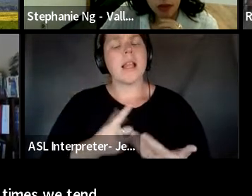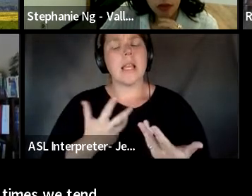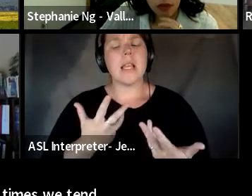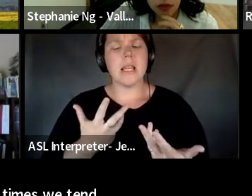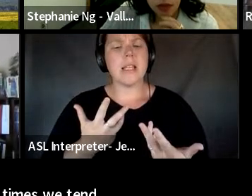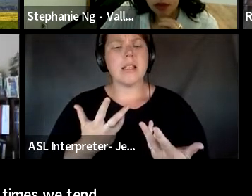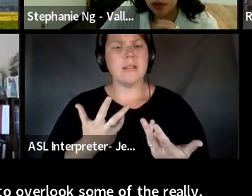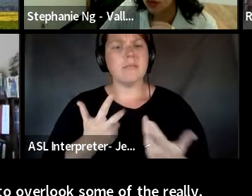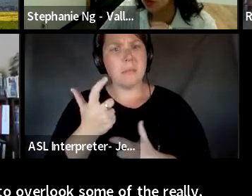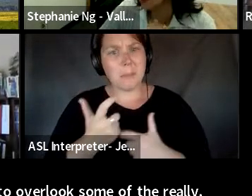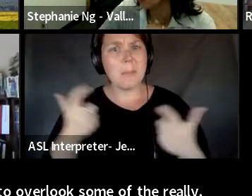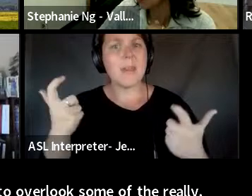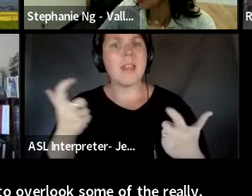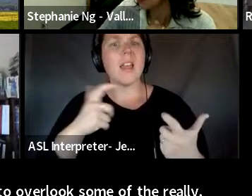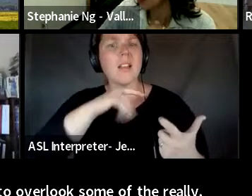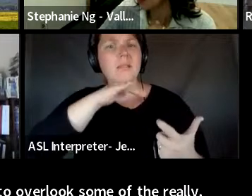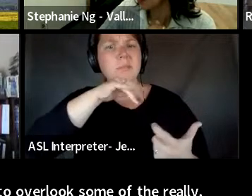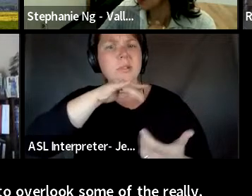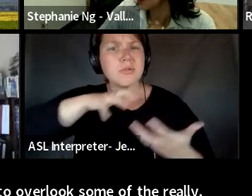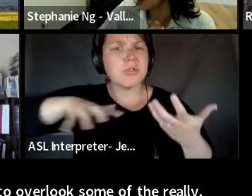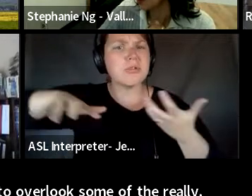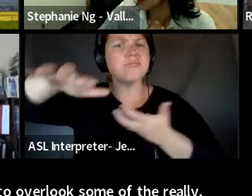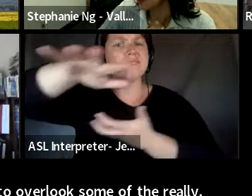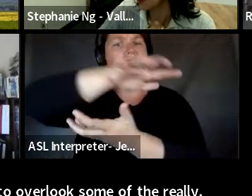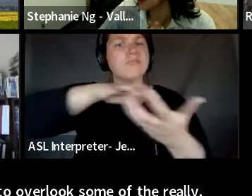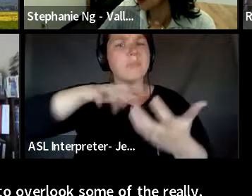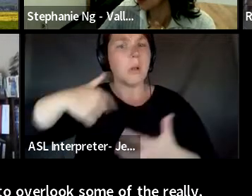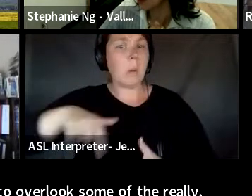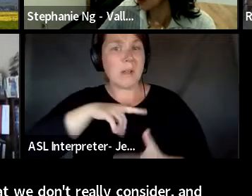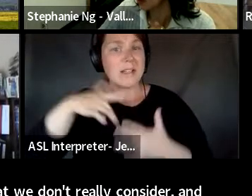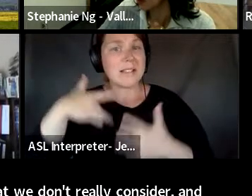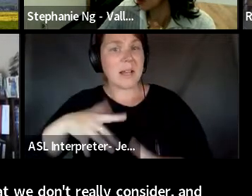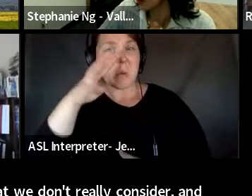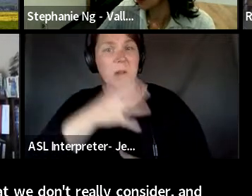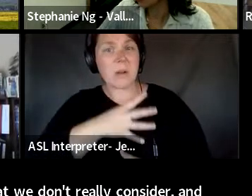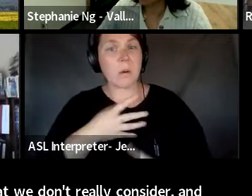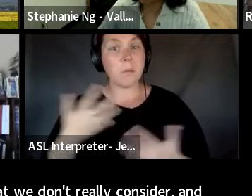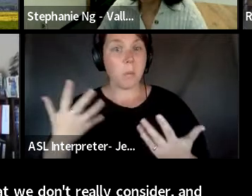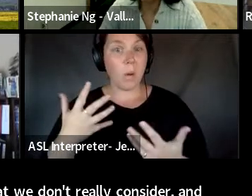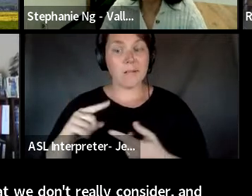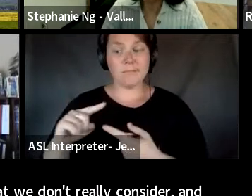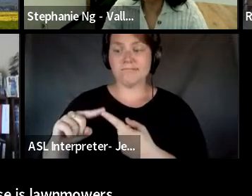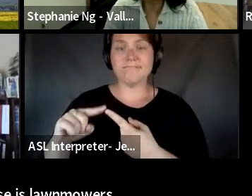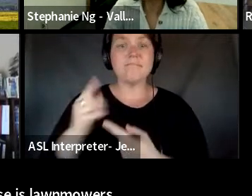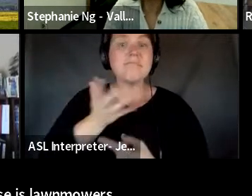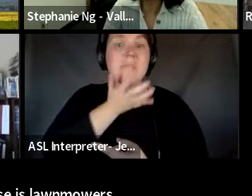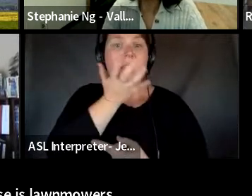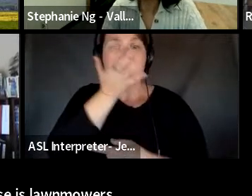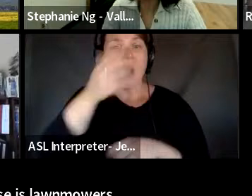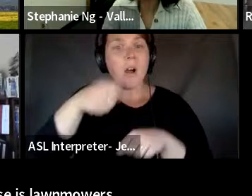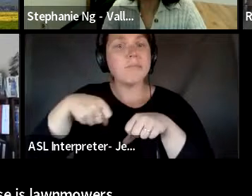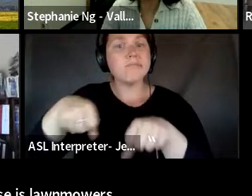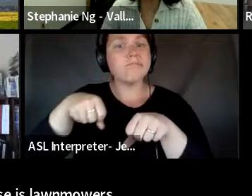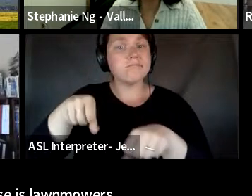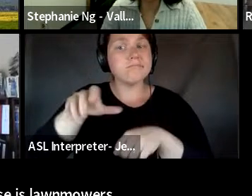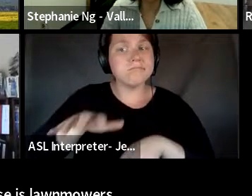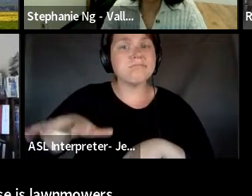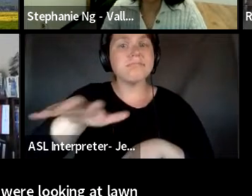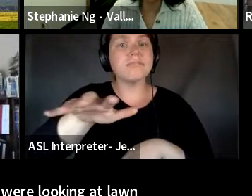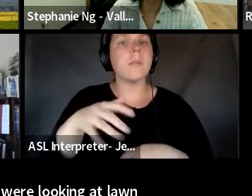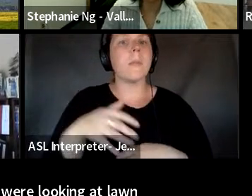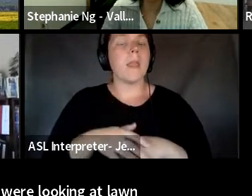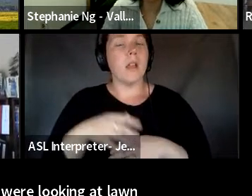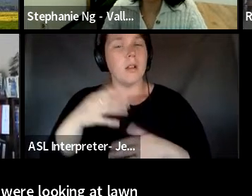big pollution sources that we don't really consider. And one of those is lawnmowers. If we're looking at lawnmowers and we're looking at a reduction